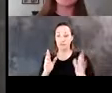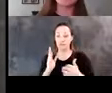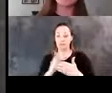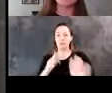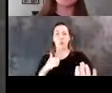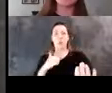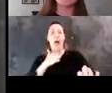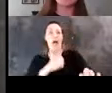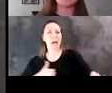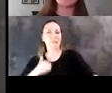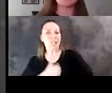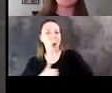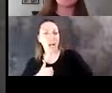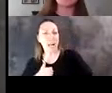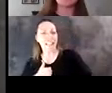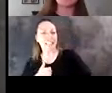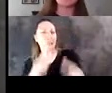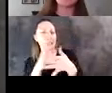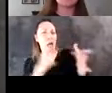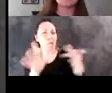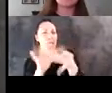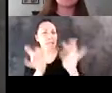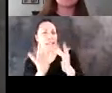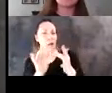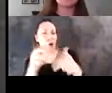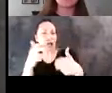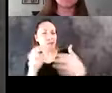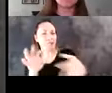guys, we think there's some network issues. their